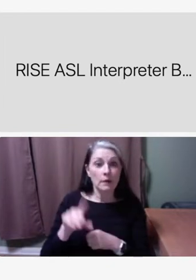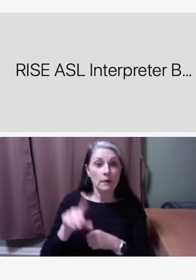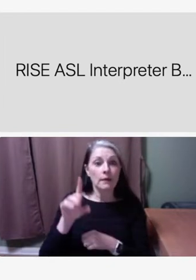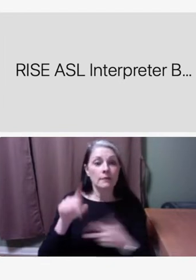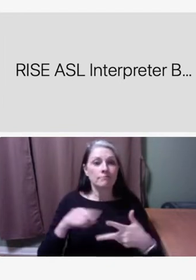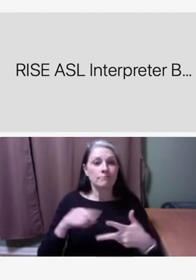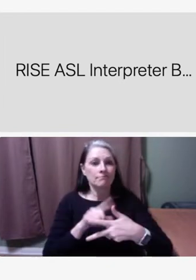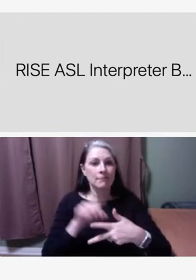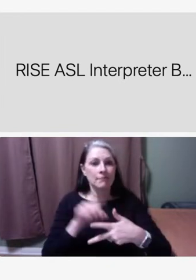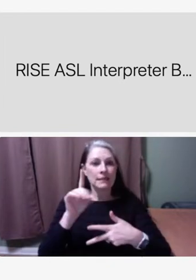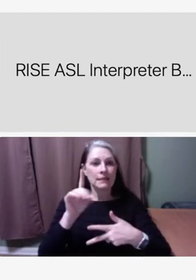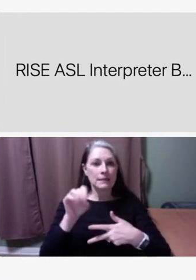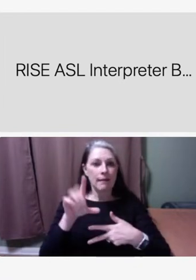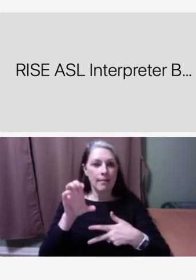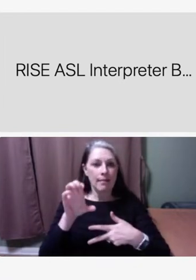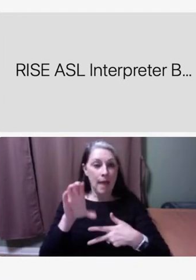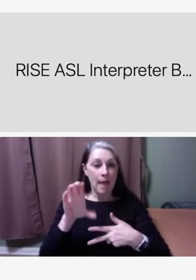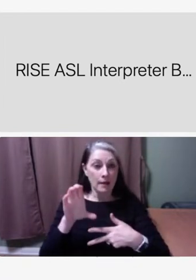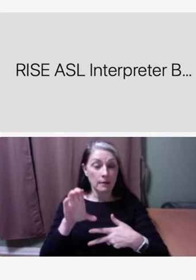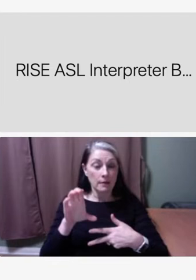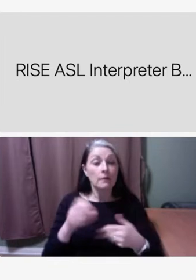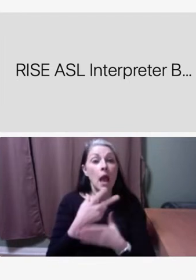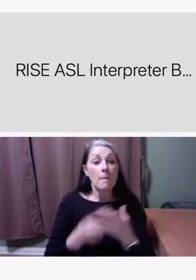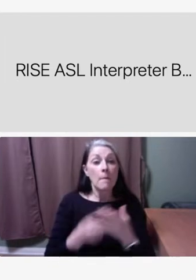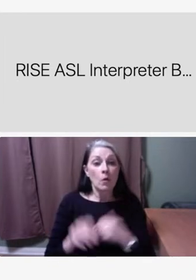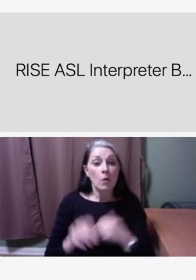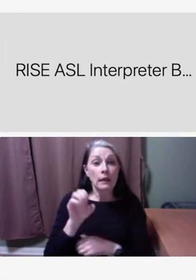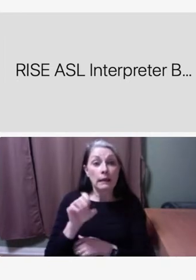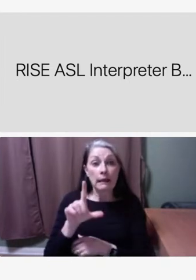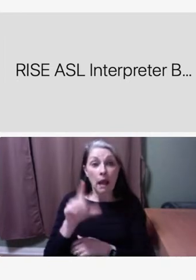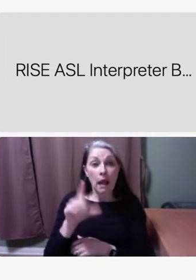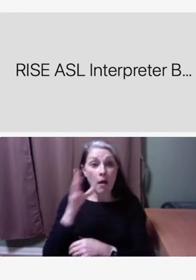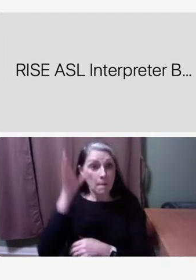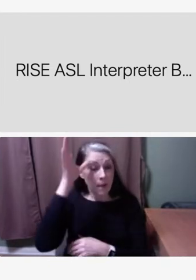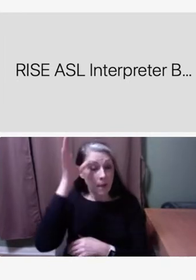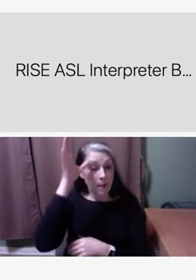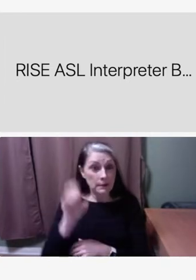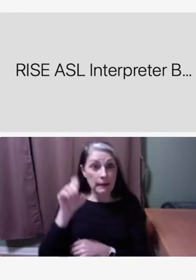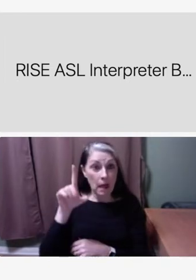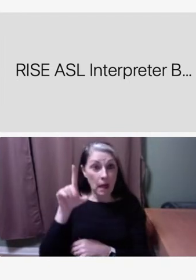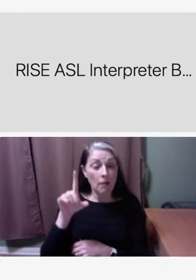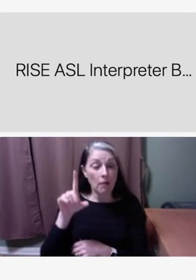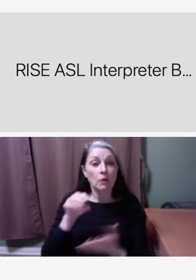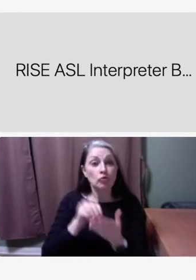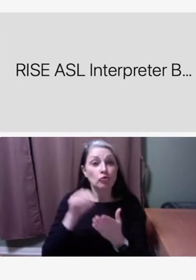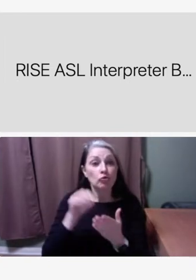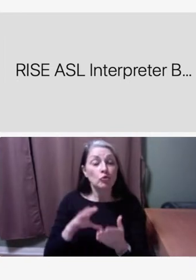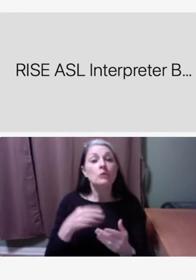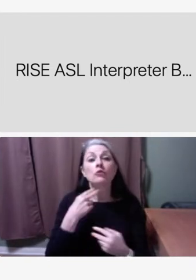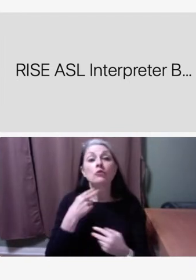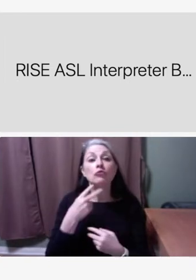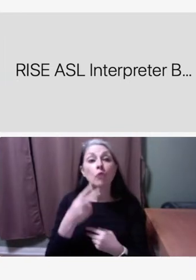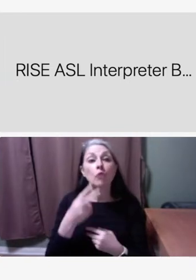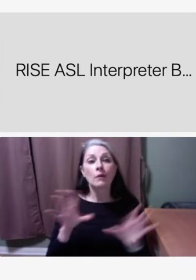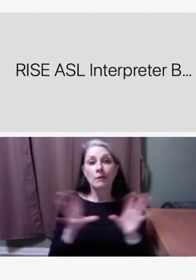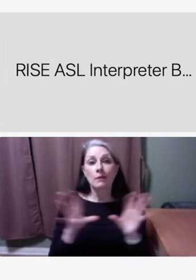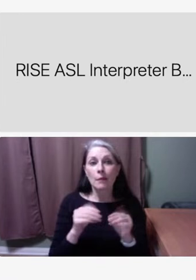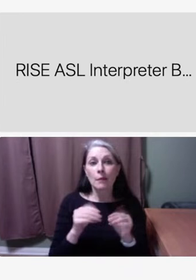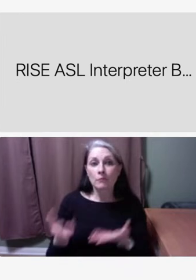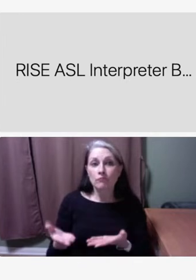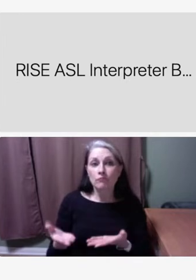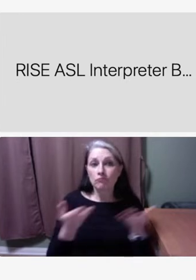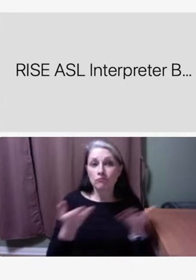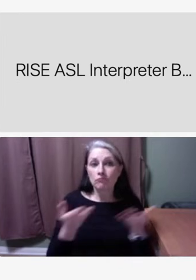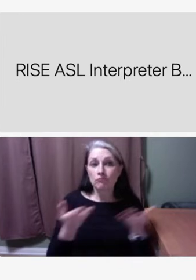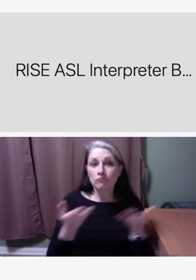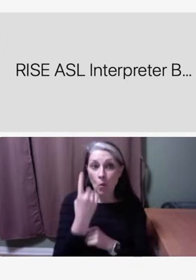capturing both EL parent and EL student voice. The committee brought forth one single recommendation.